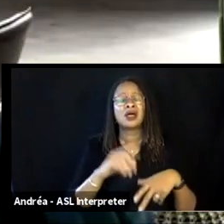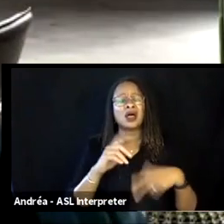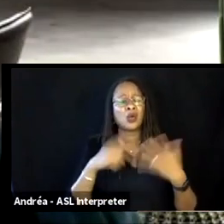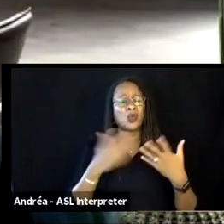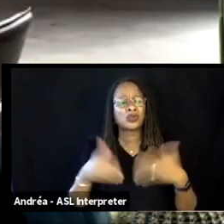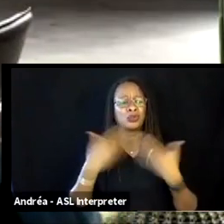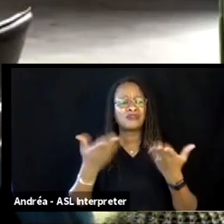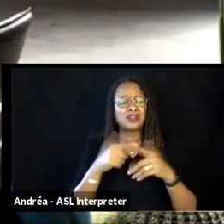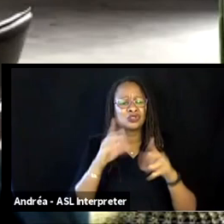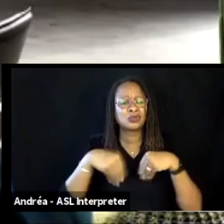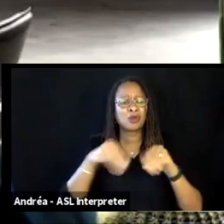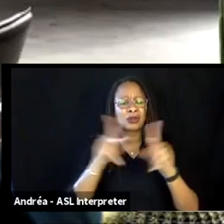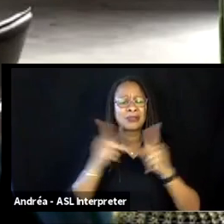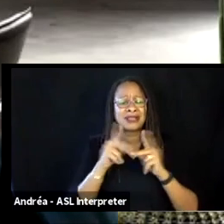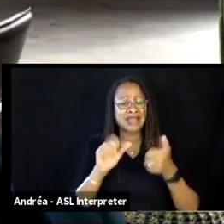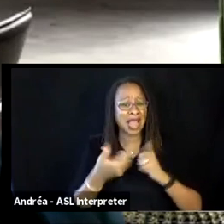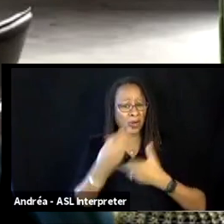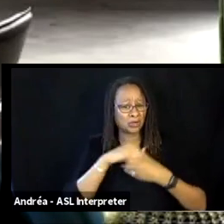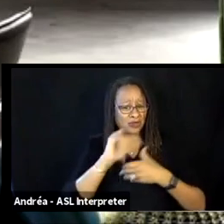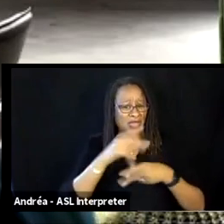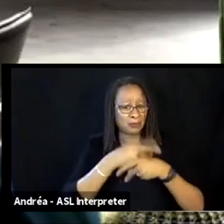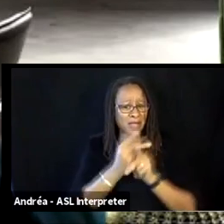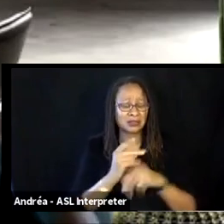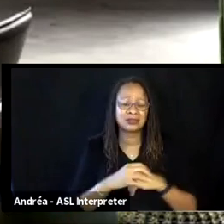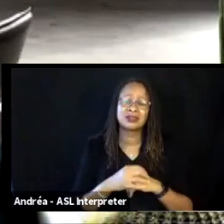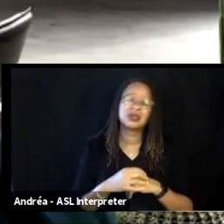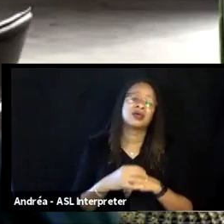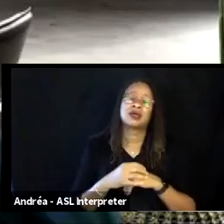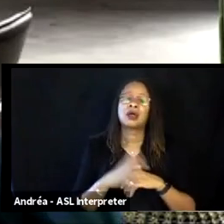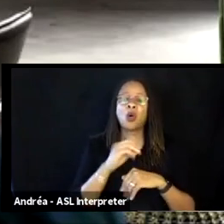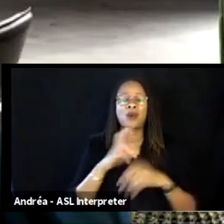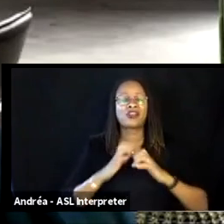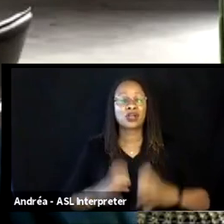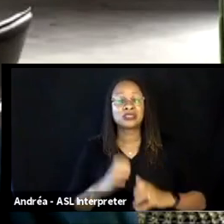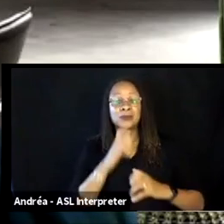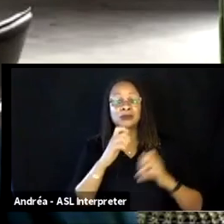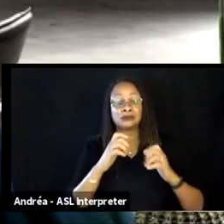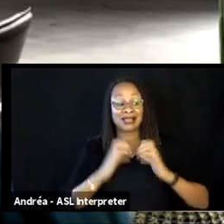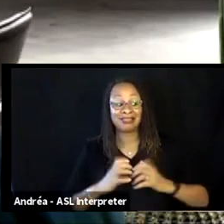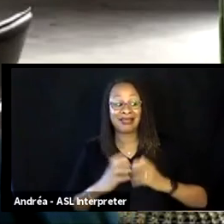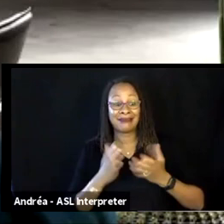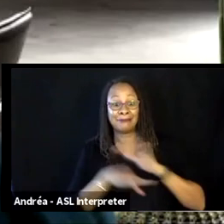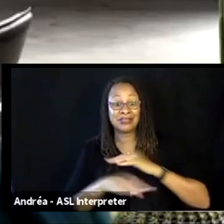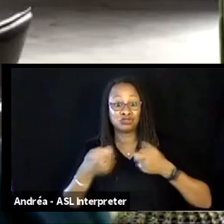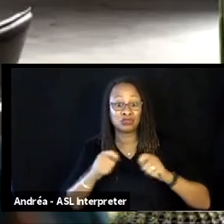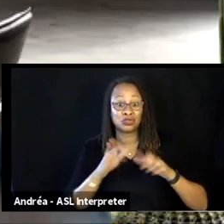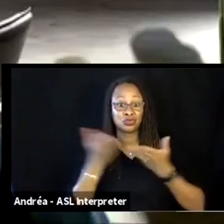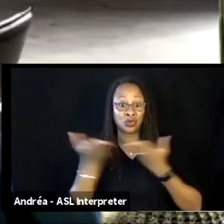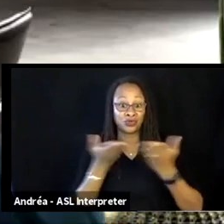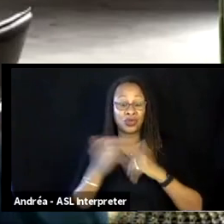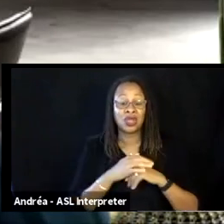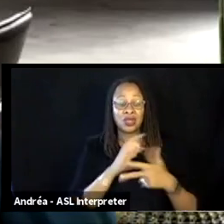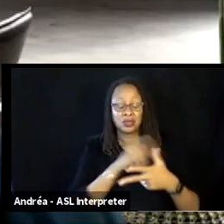inclusive is that product or the customer or client base you're trying to serve. So you're looking